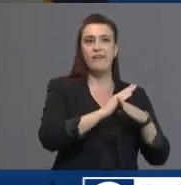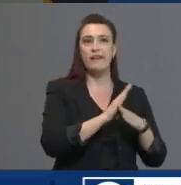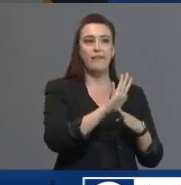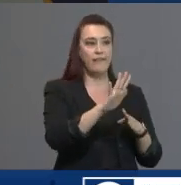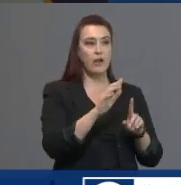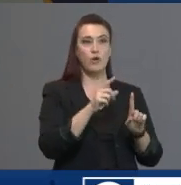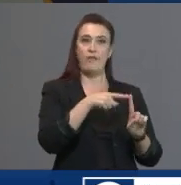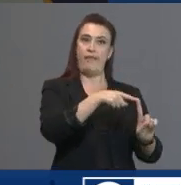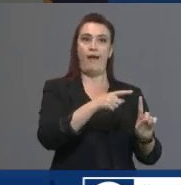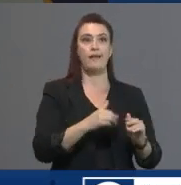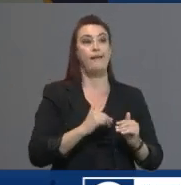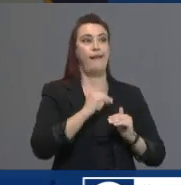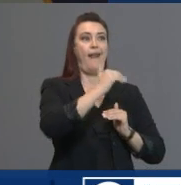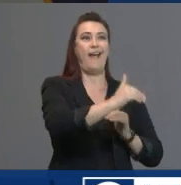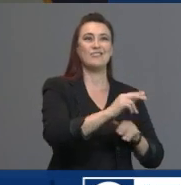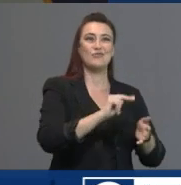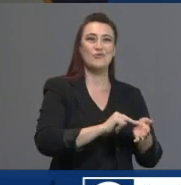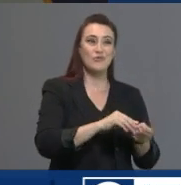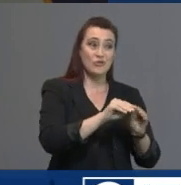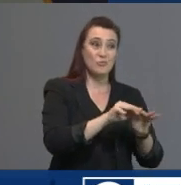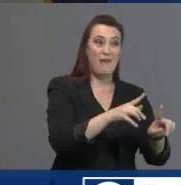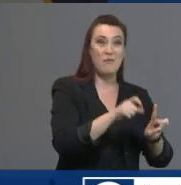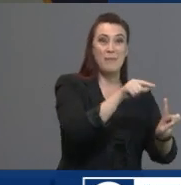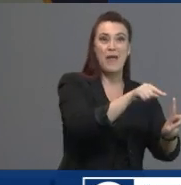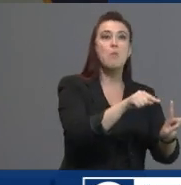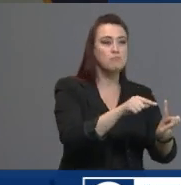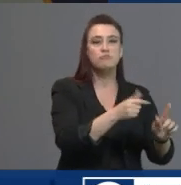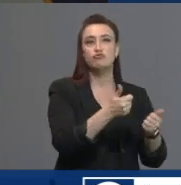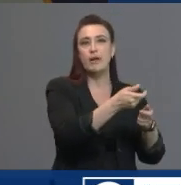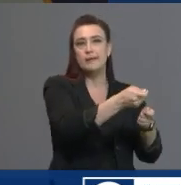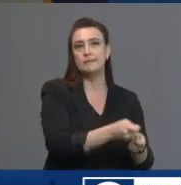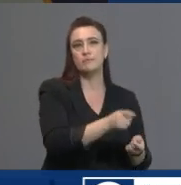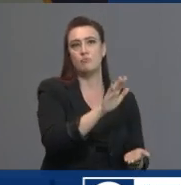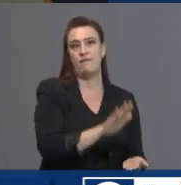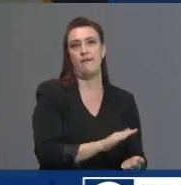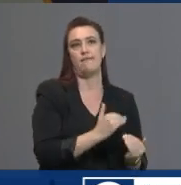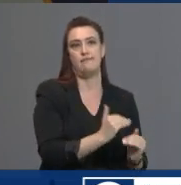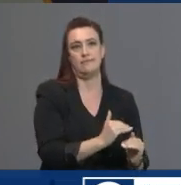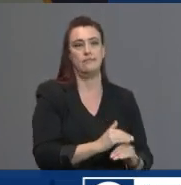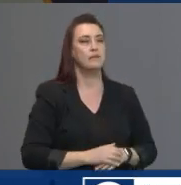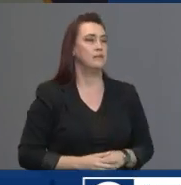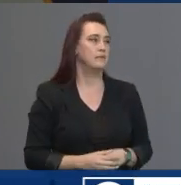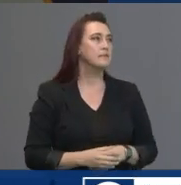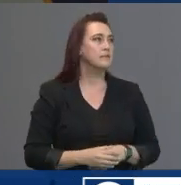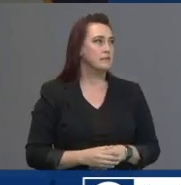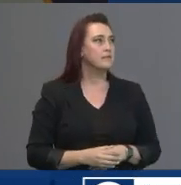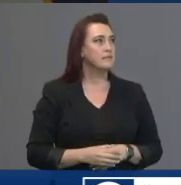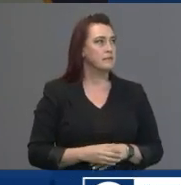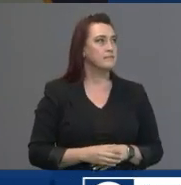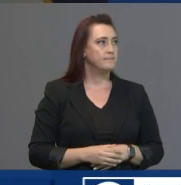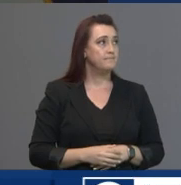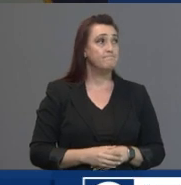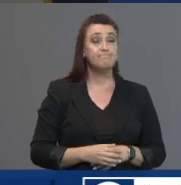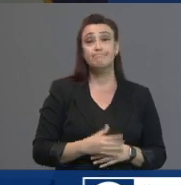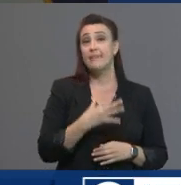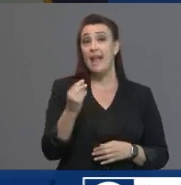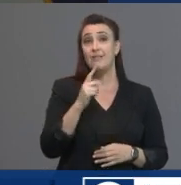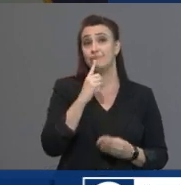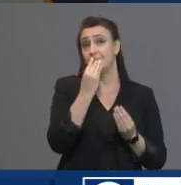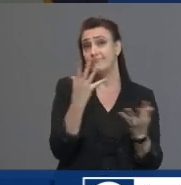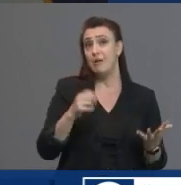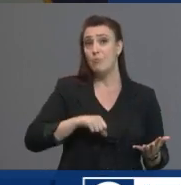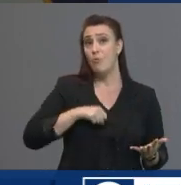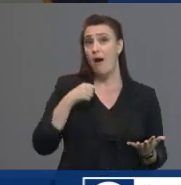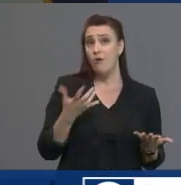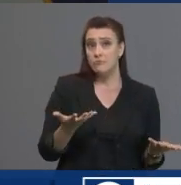prevent any further transmission. And we do that for all of the contacts. Next slide. And one of the things that we are